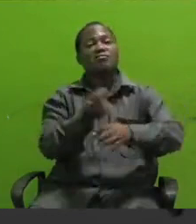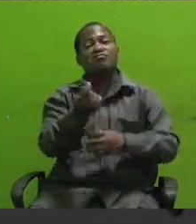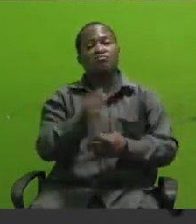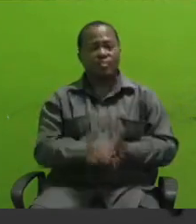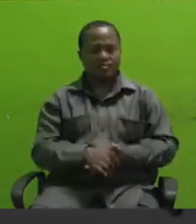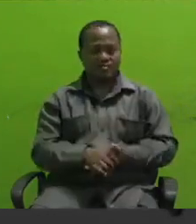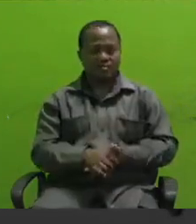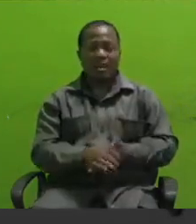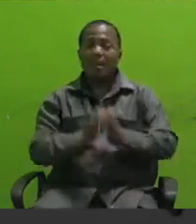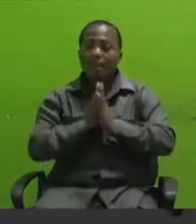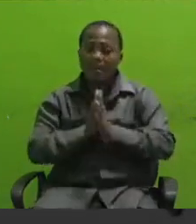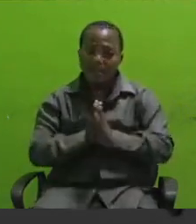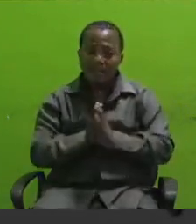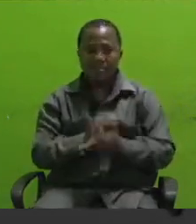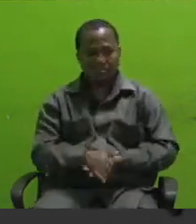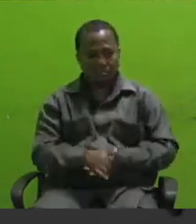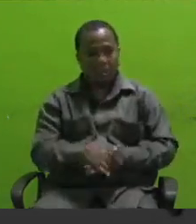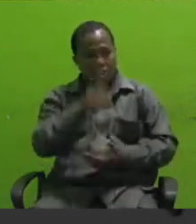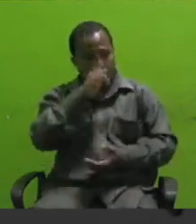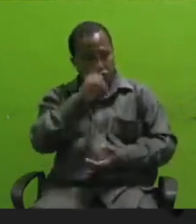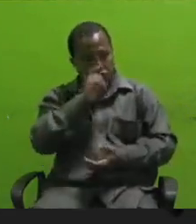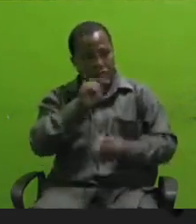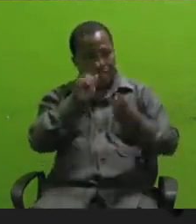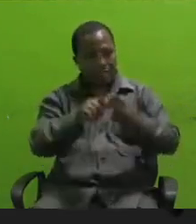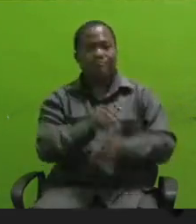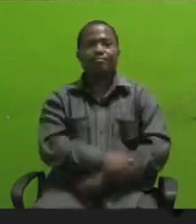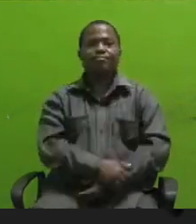Please observe it again.